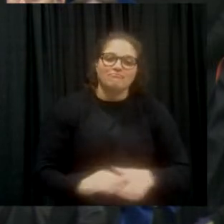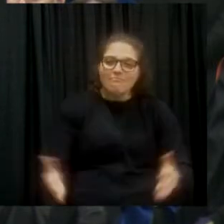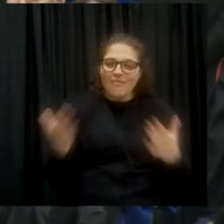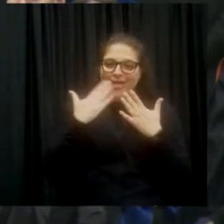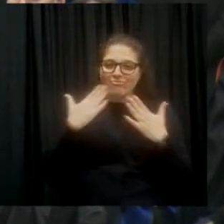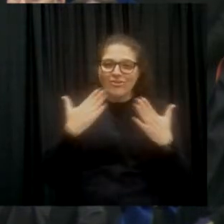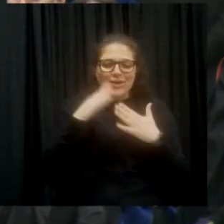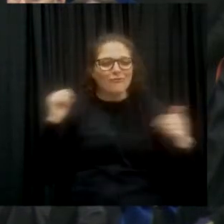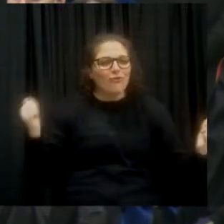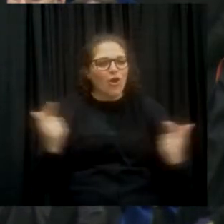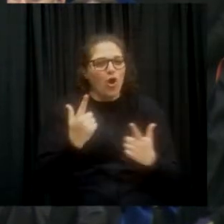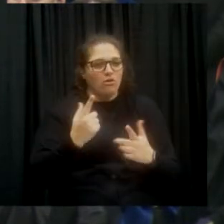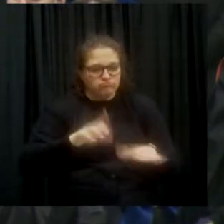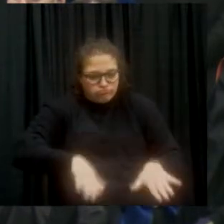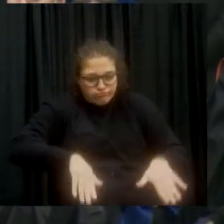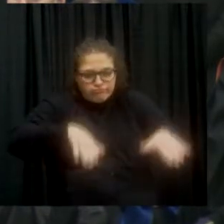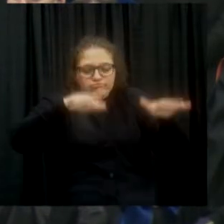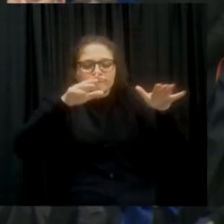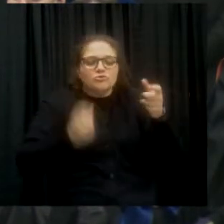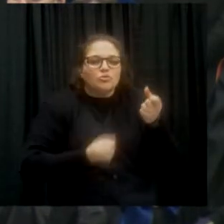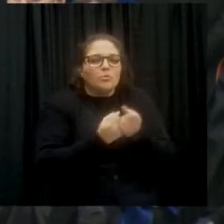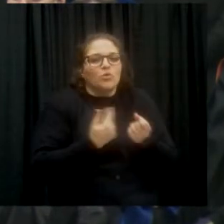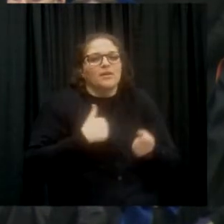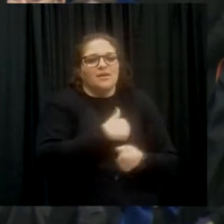Thank you for always being there since day one.